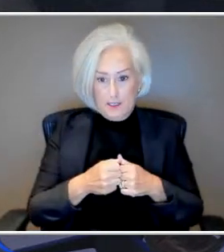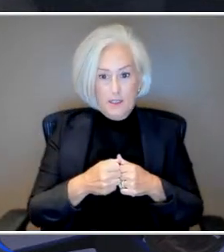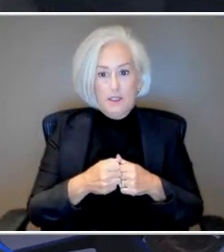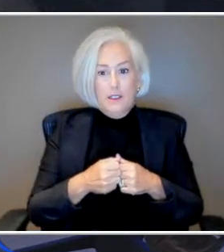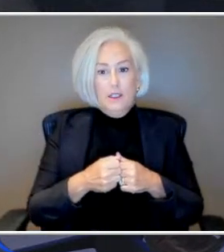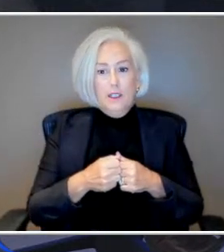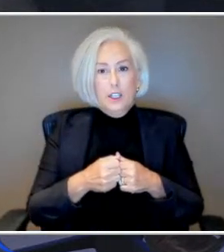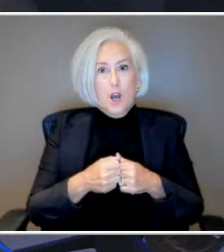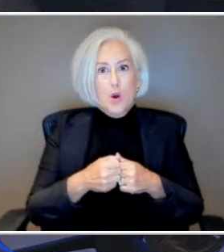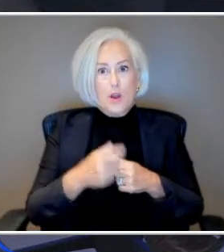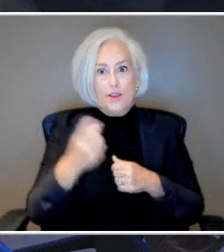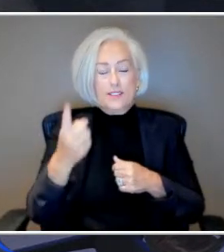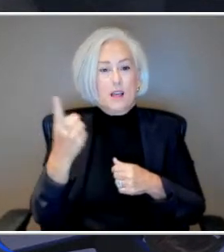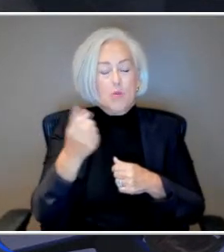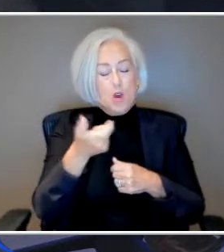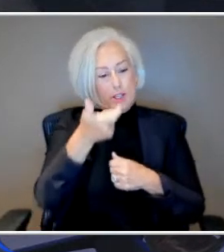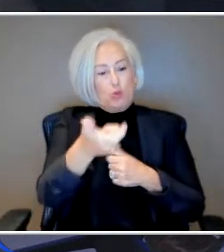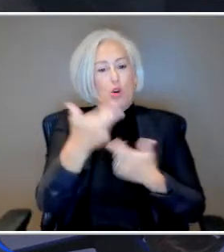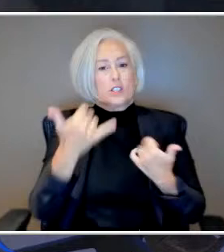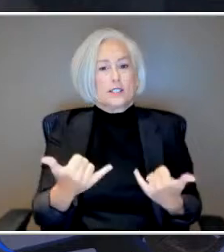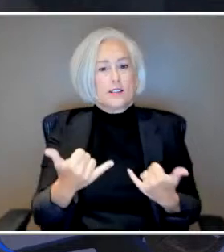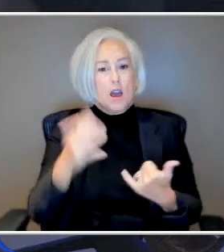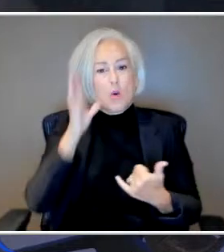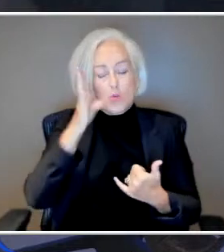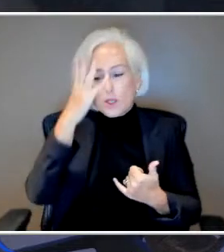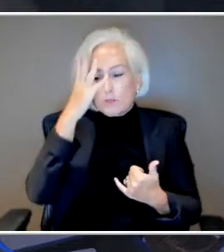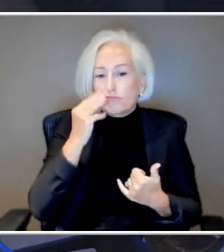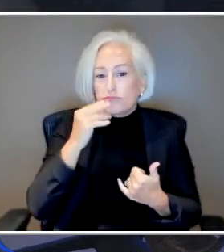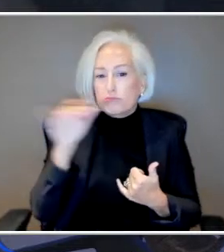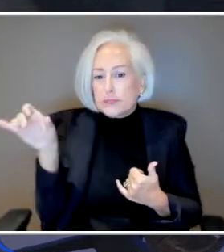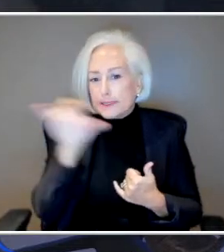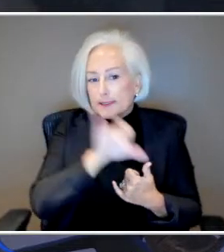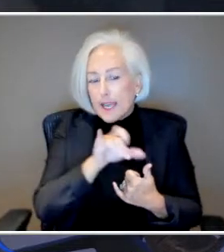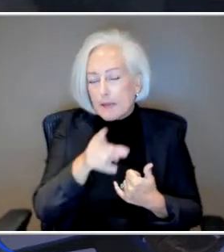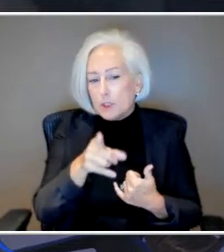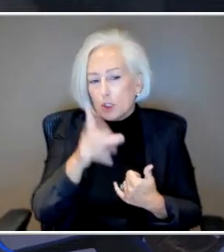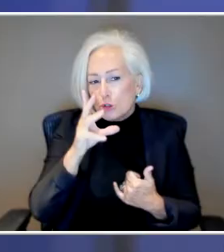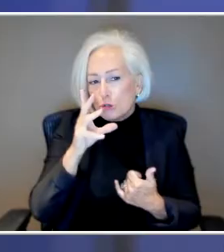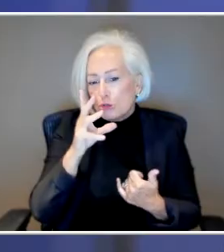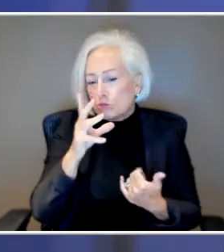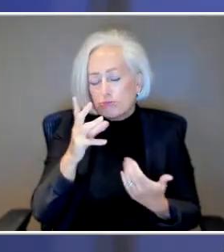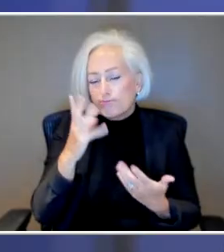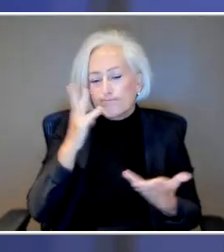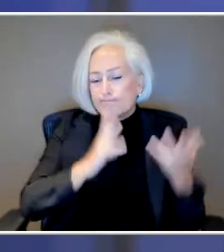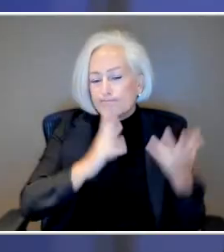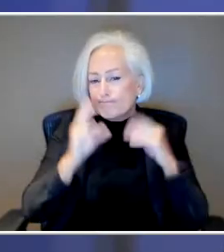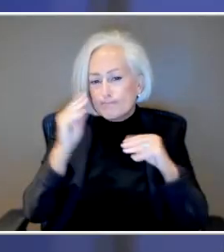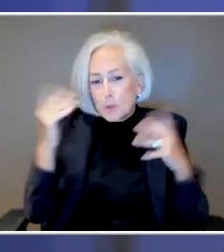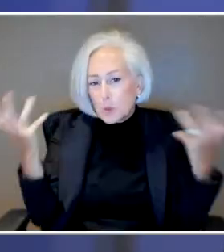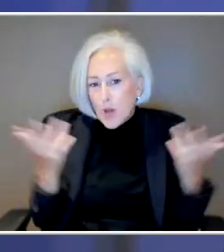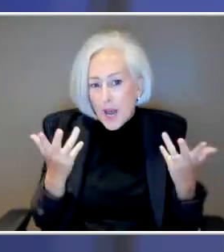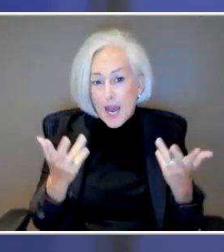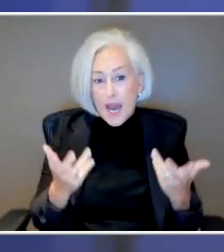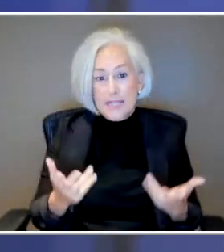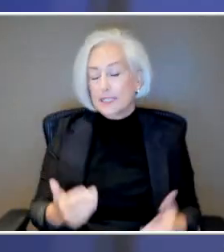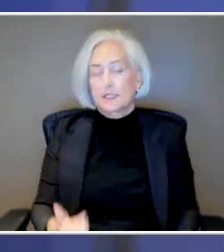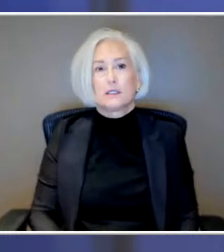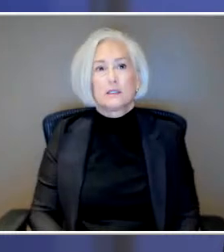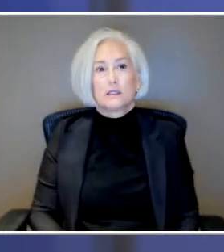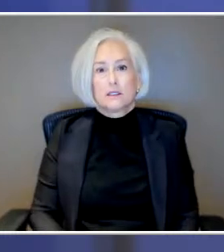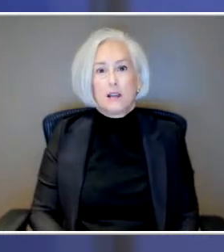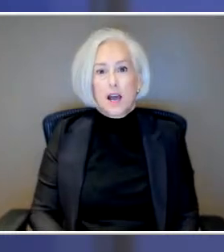through this too. What was that like for you? I really had no thought.